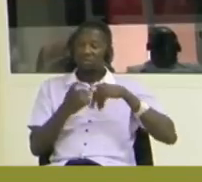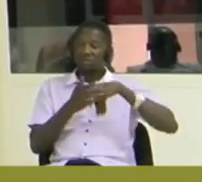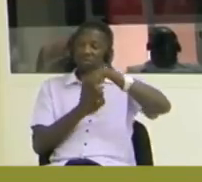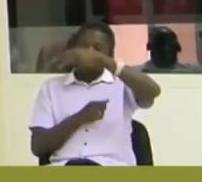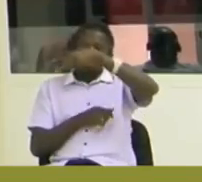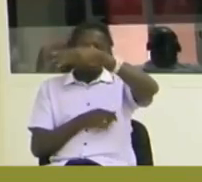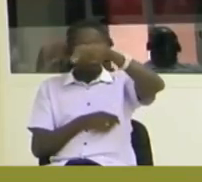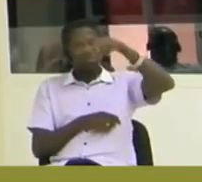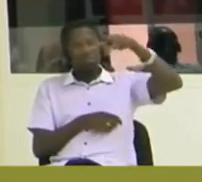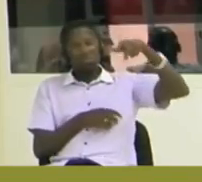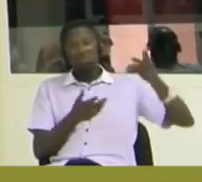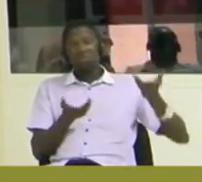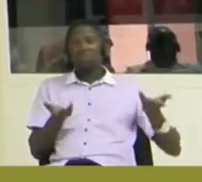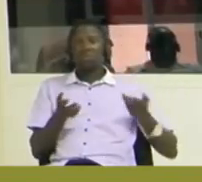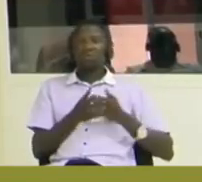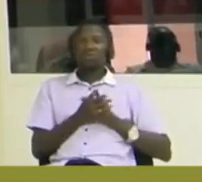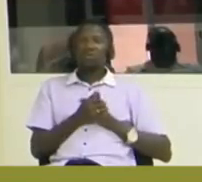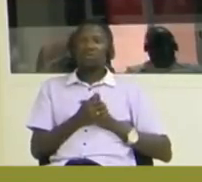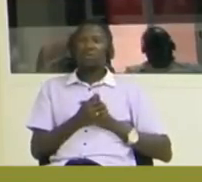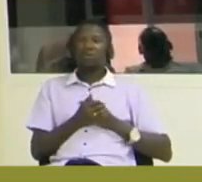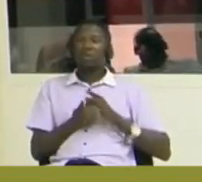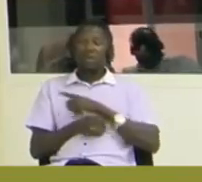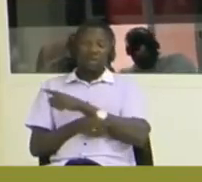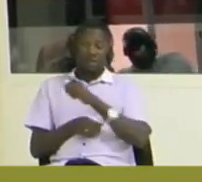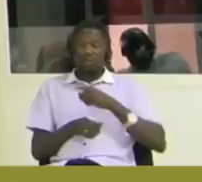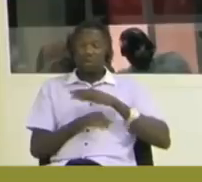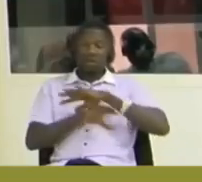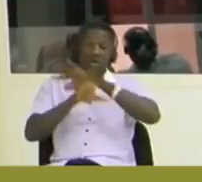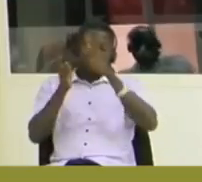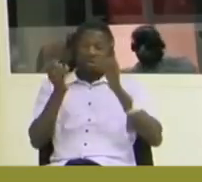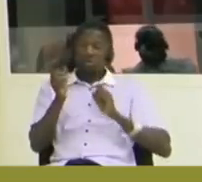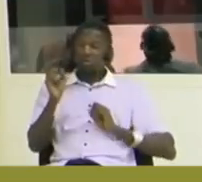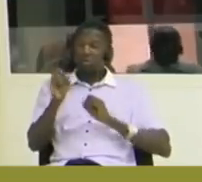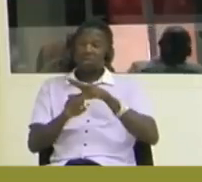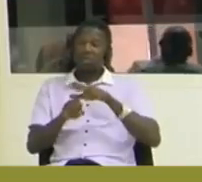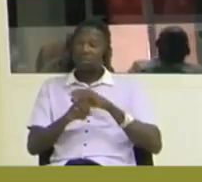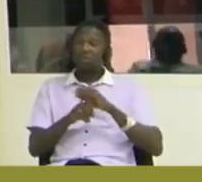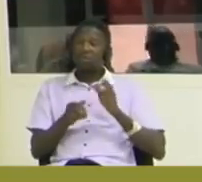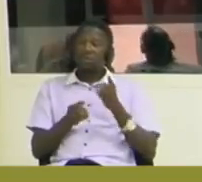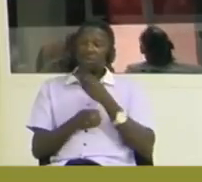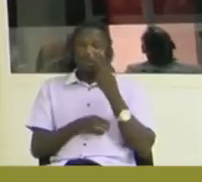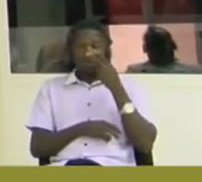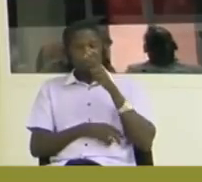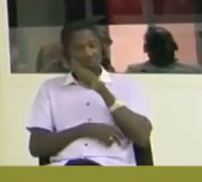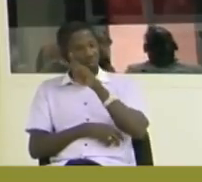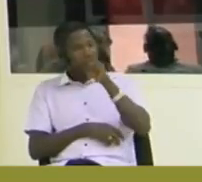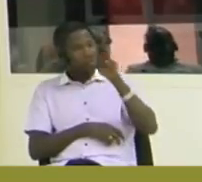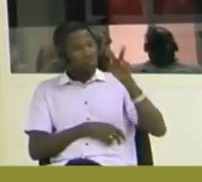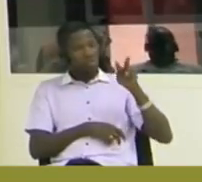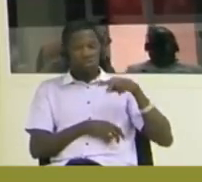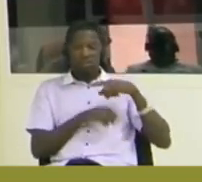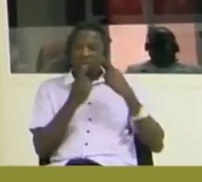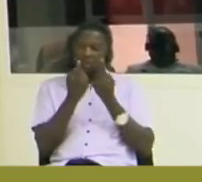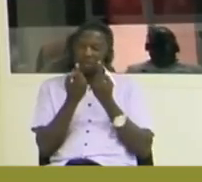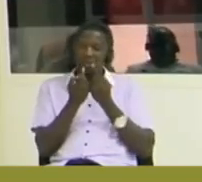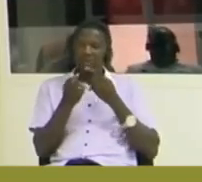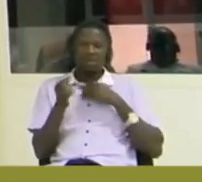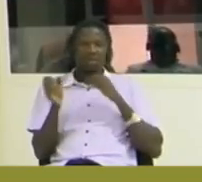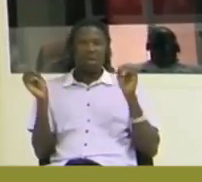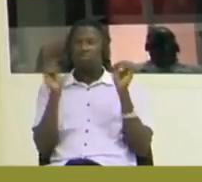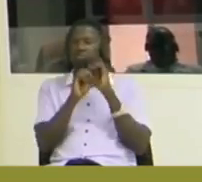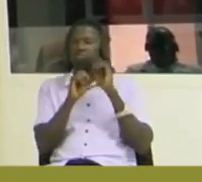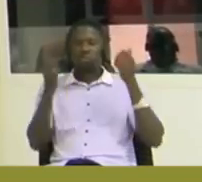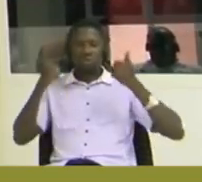chase. They were all sent to go and look for something that did not exist. They